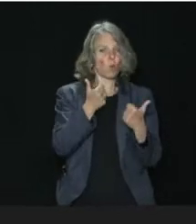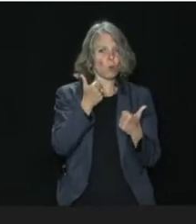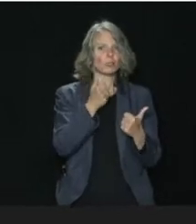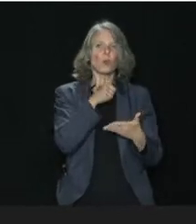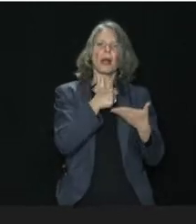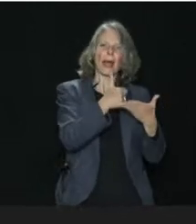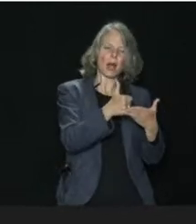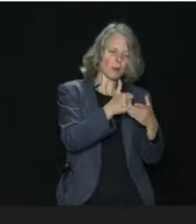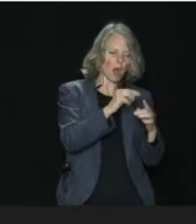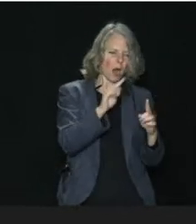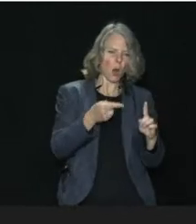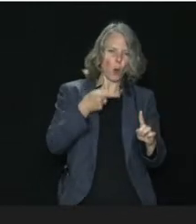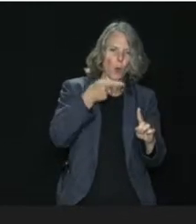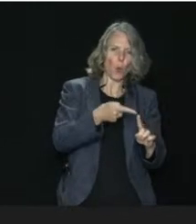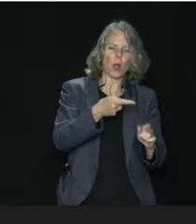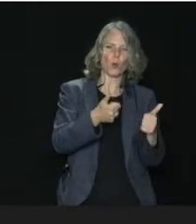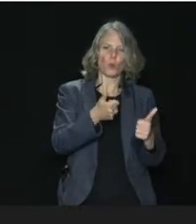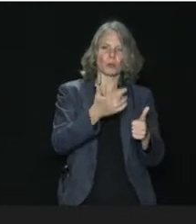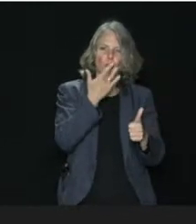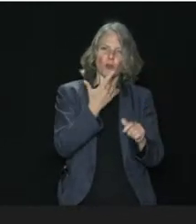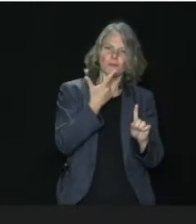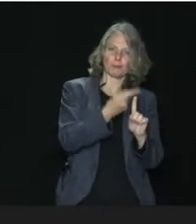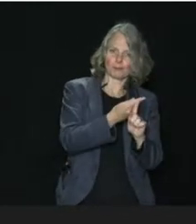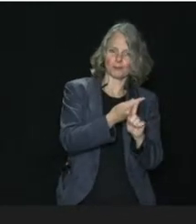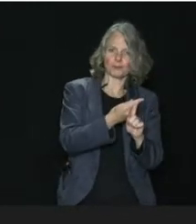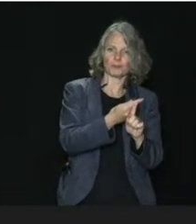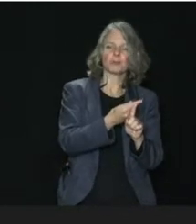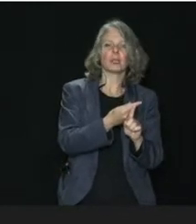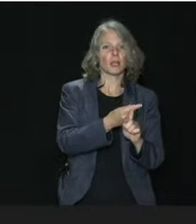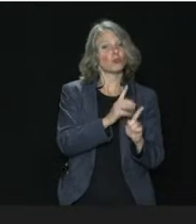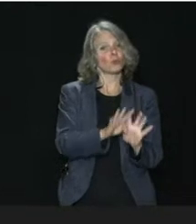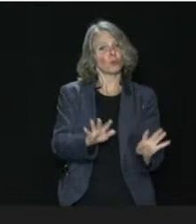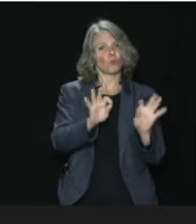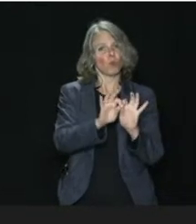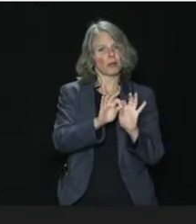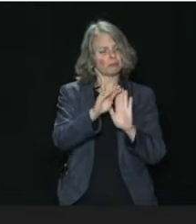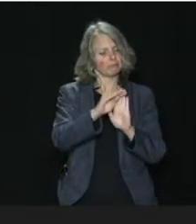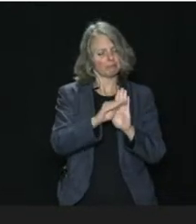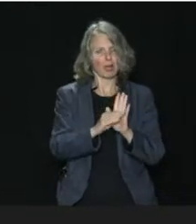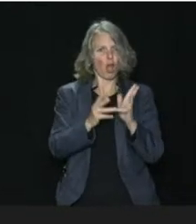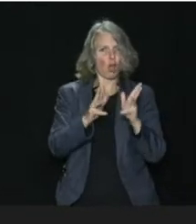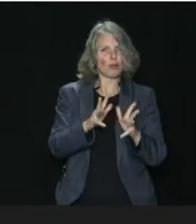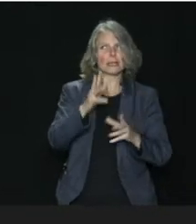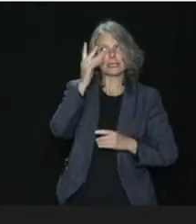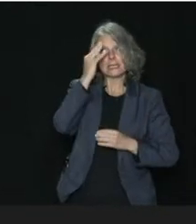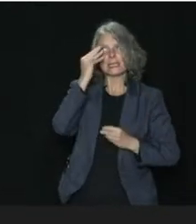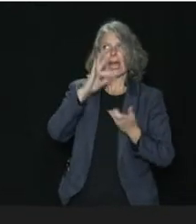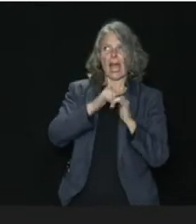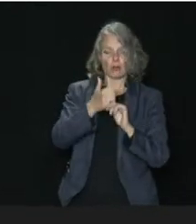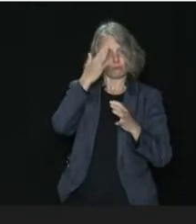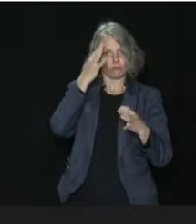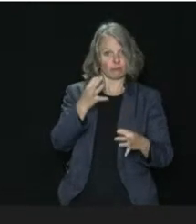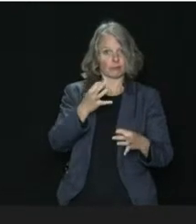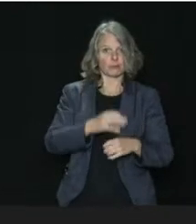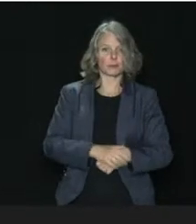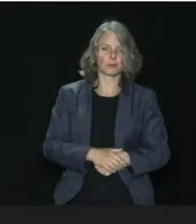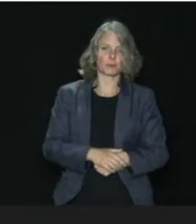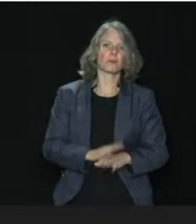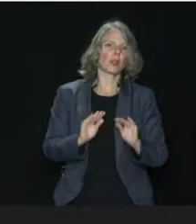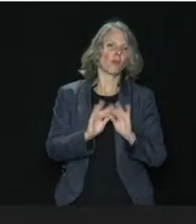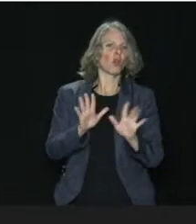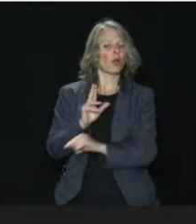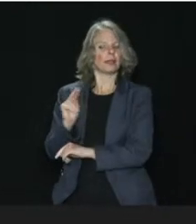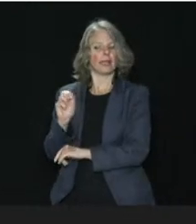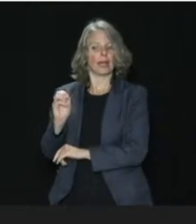really important that they've taken that into account already. They've, of course, looked